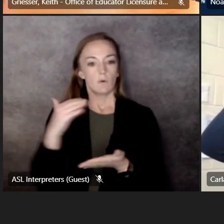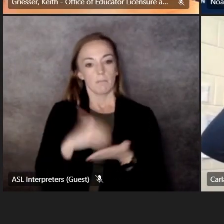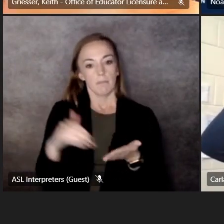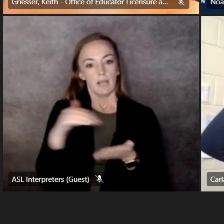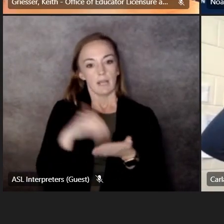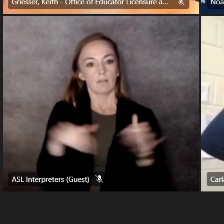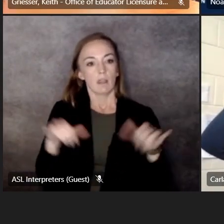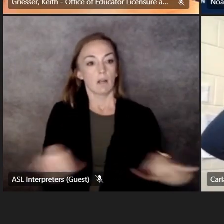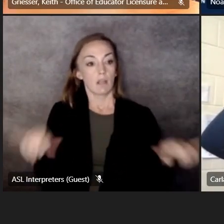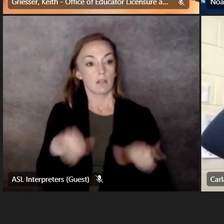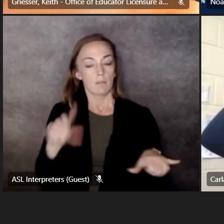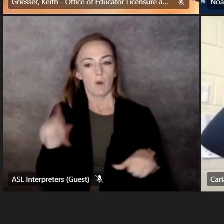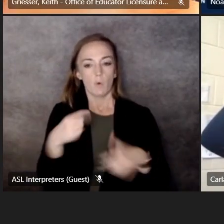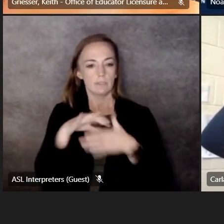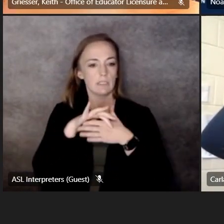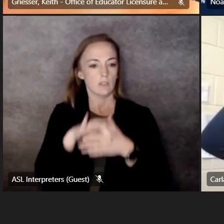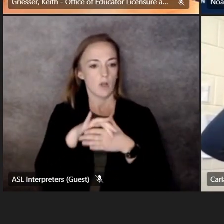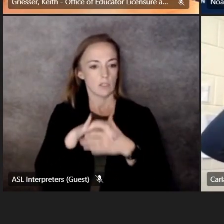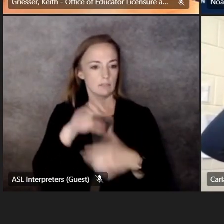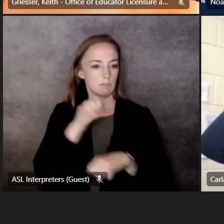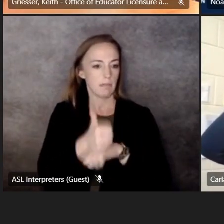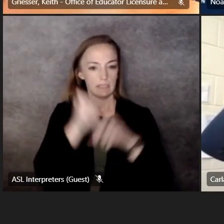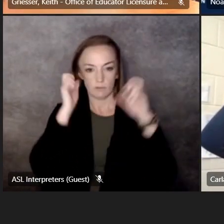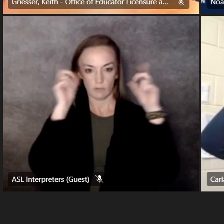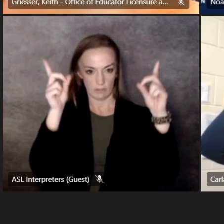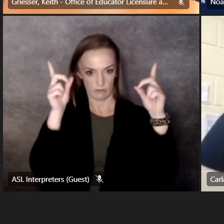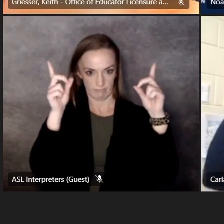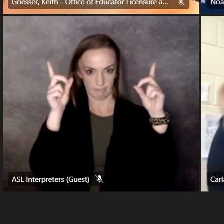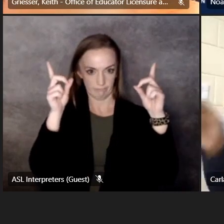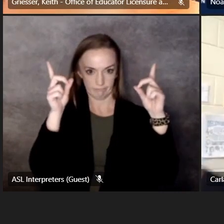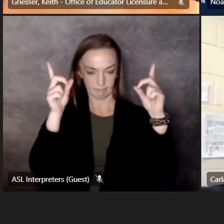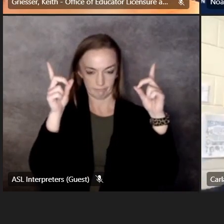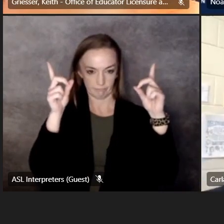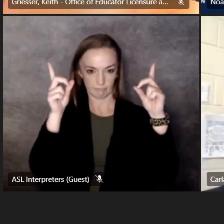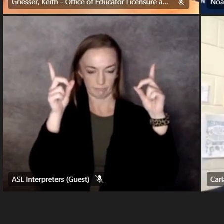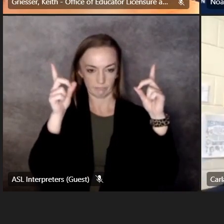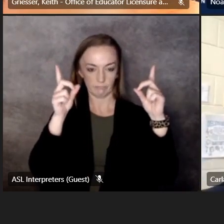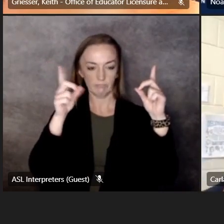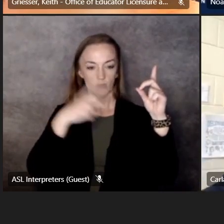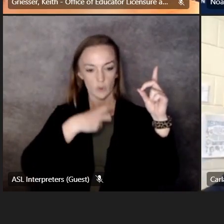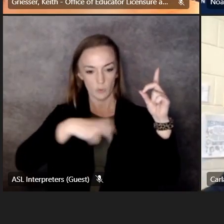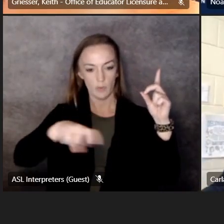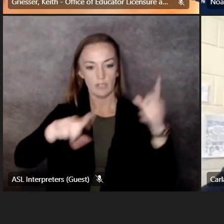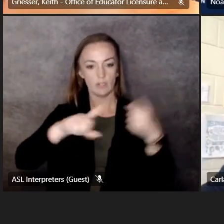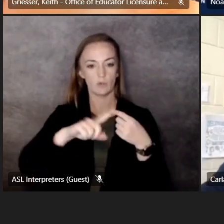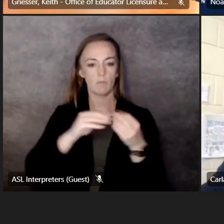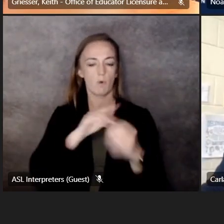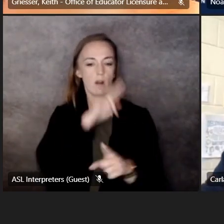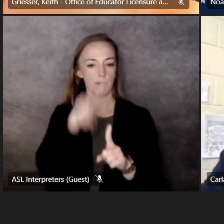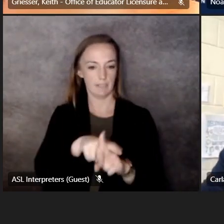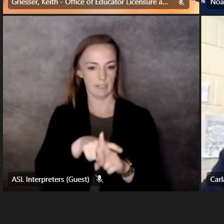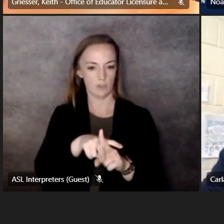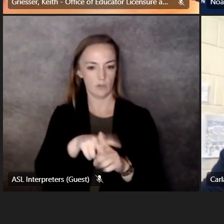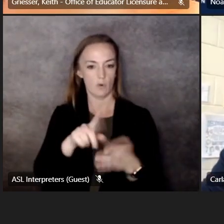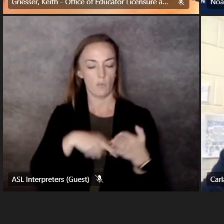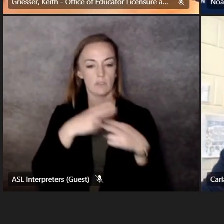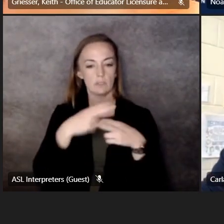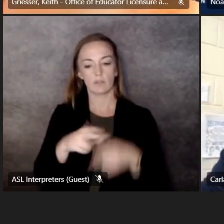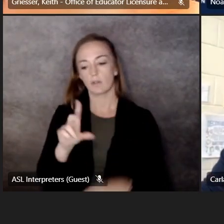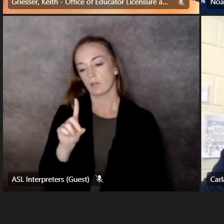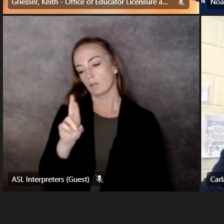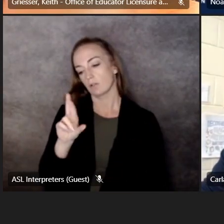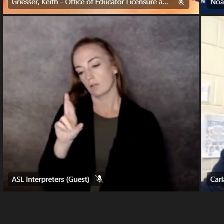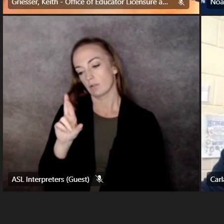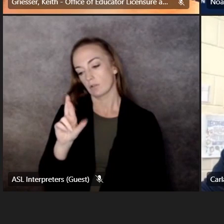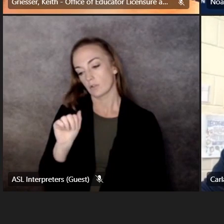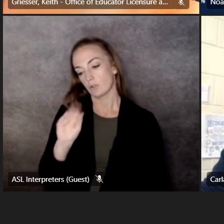purely content-based education into the application of what's often called durable skills or soft skills or 21st